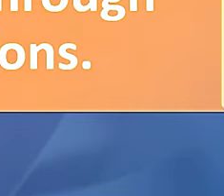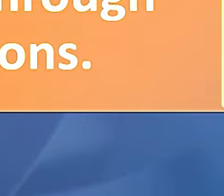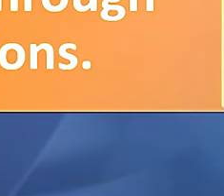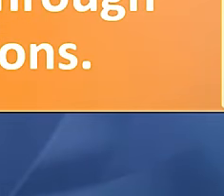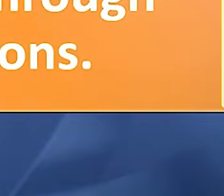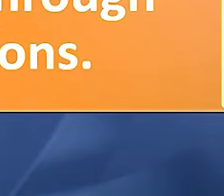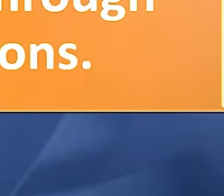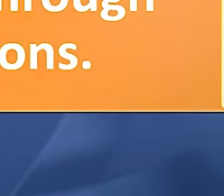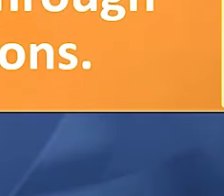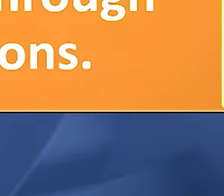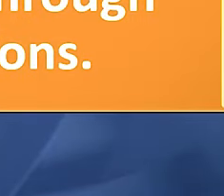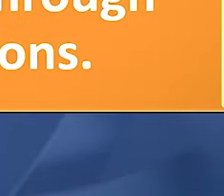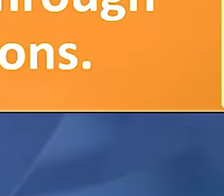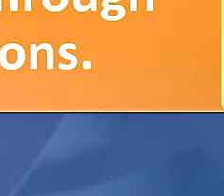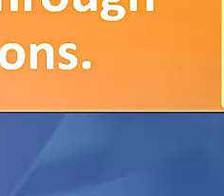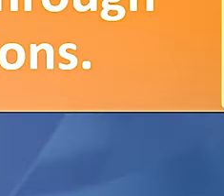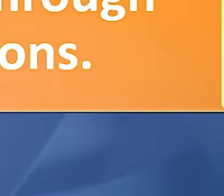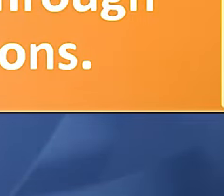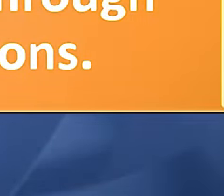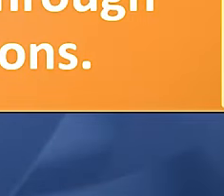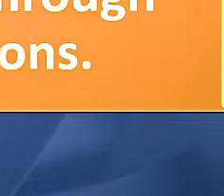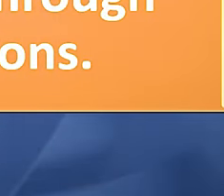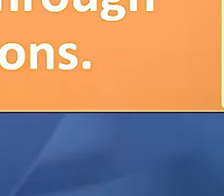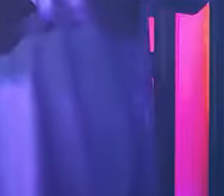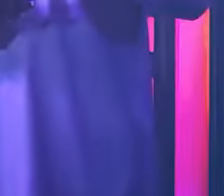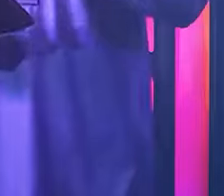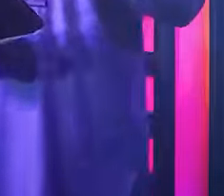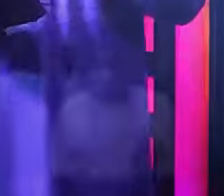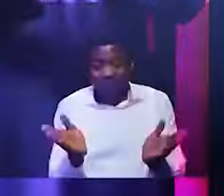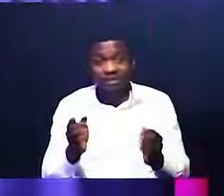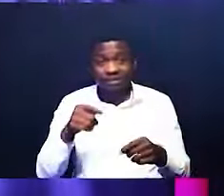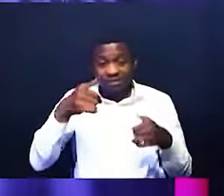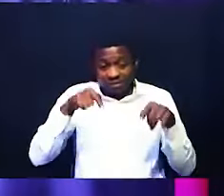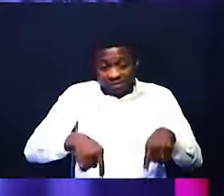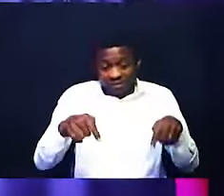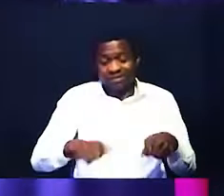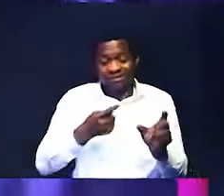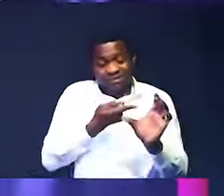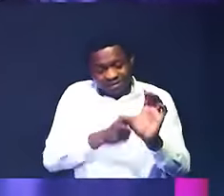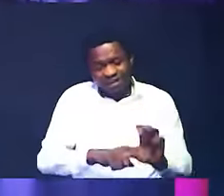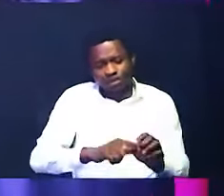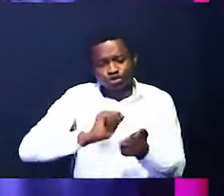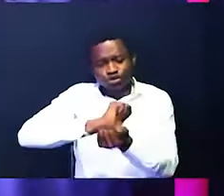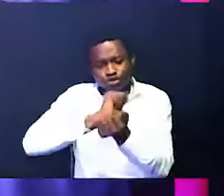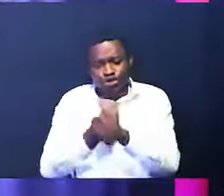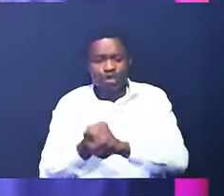no e betumi asie si. May I encourage you to begin today? Na me so nkran se shase ne.